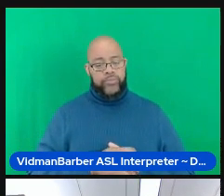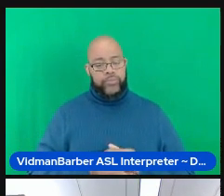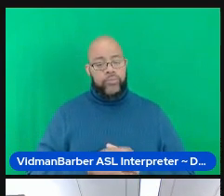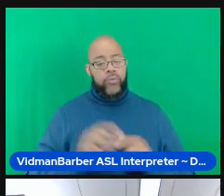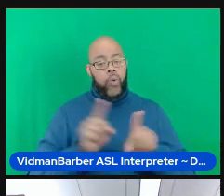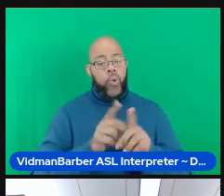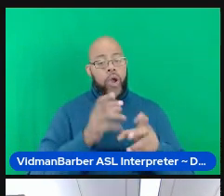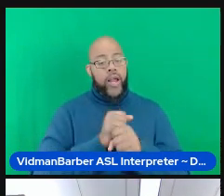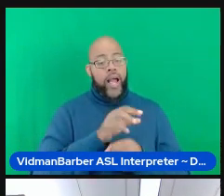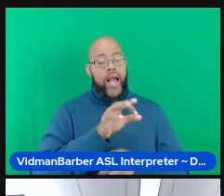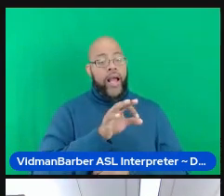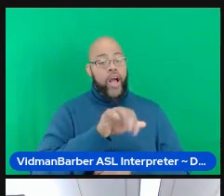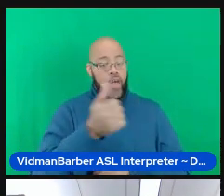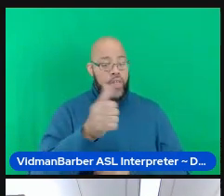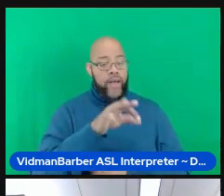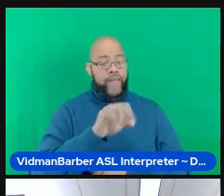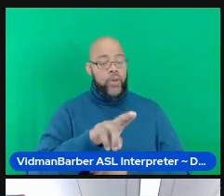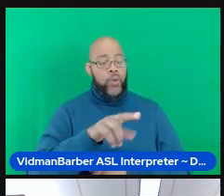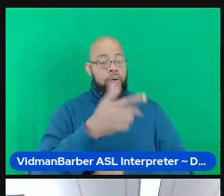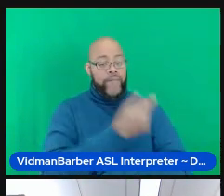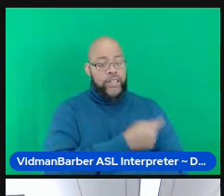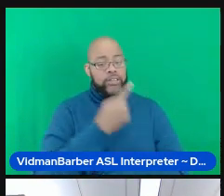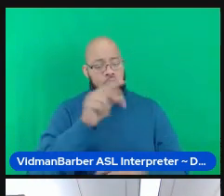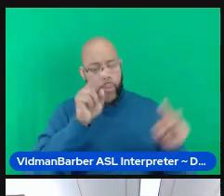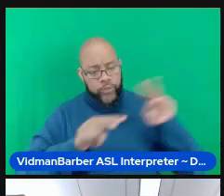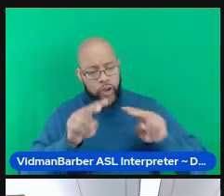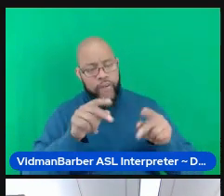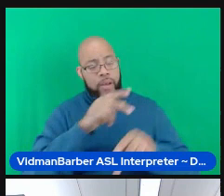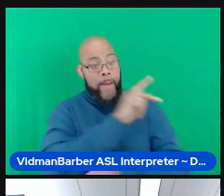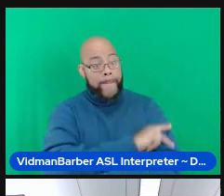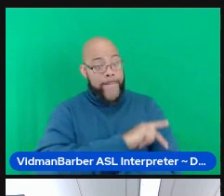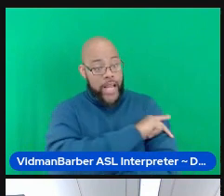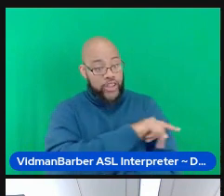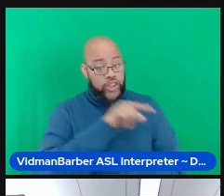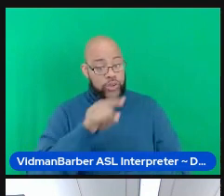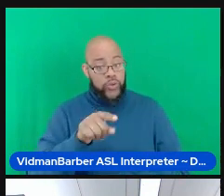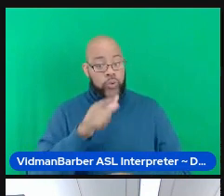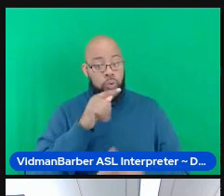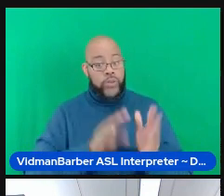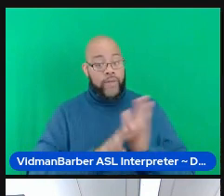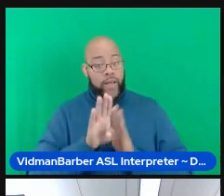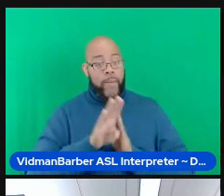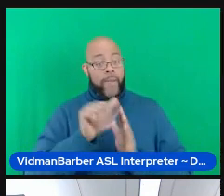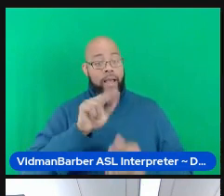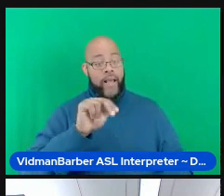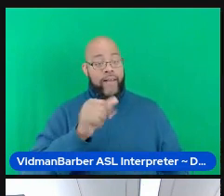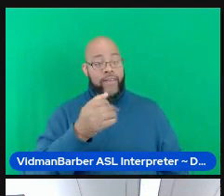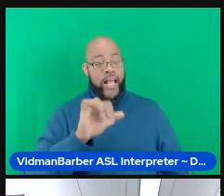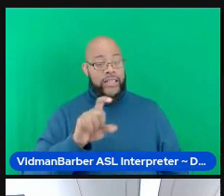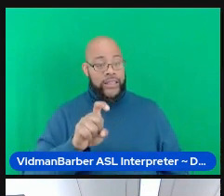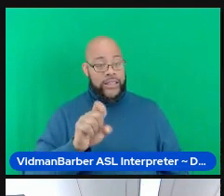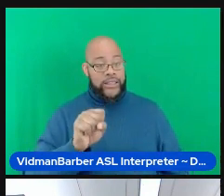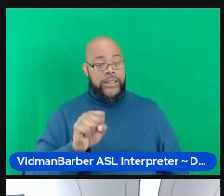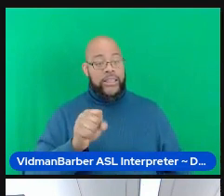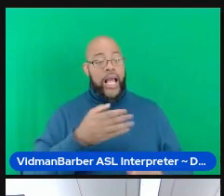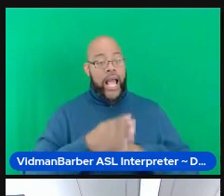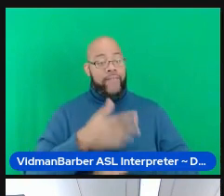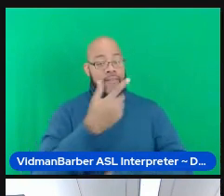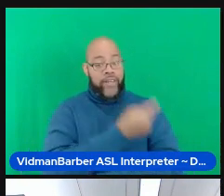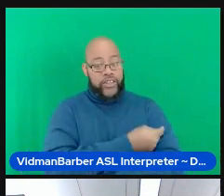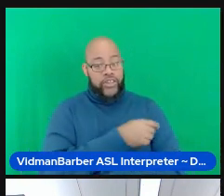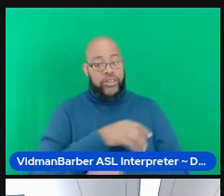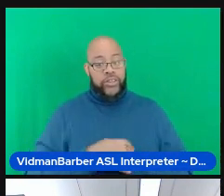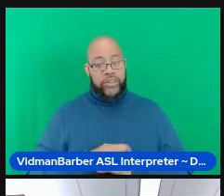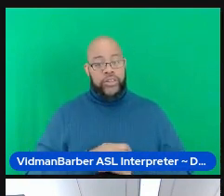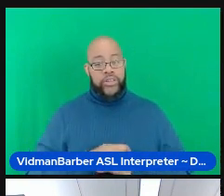the influenza vaccine. And we observed that the patients who develop anaphylaxis after vaccination